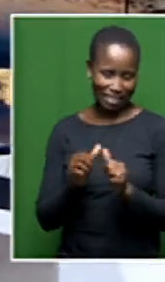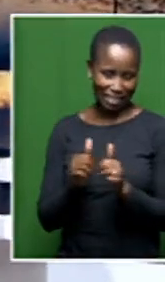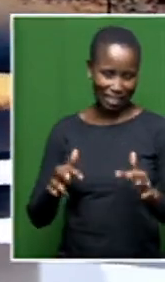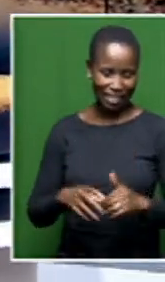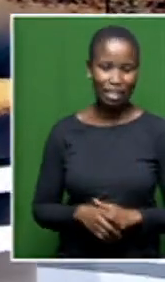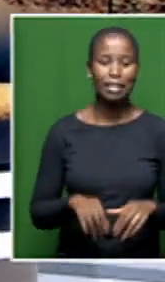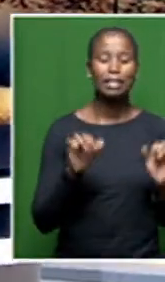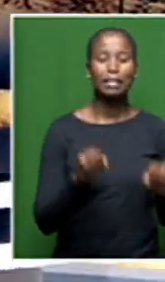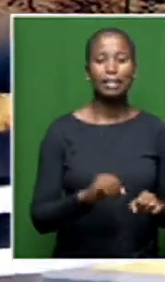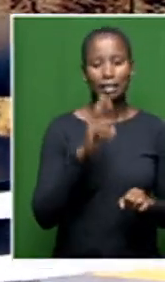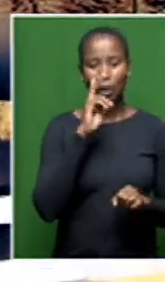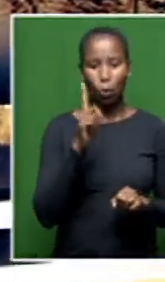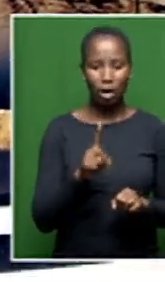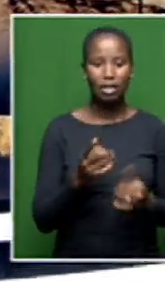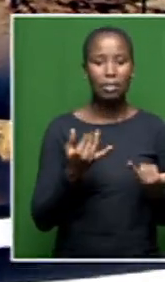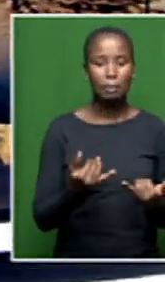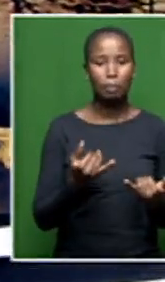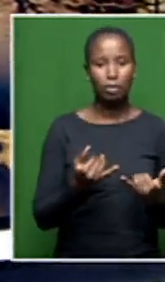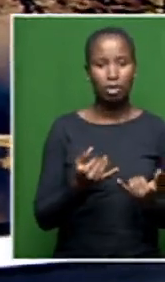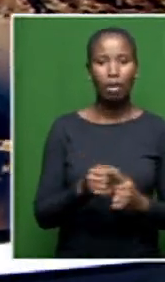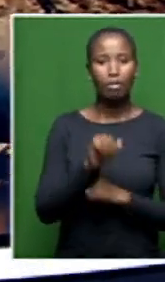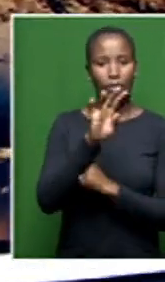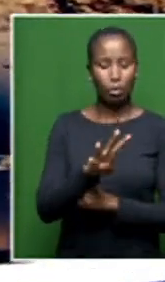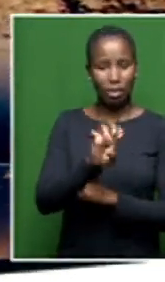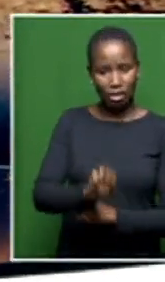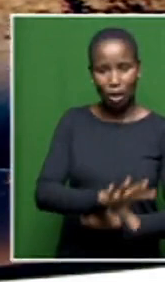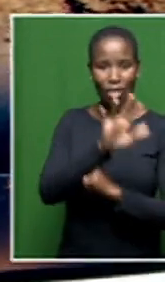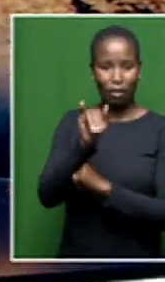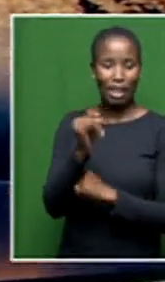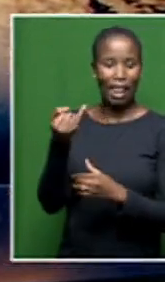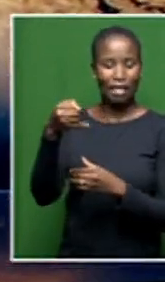at what's coming up, and that of course is the fourth South African Investment Conference, which is set to